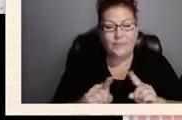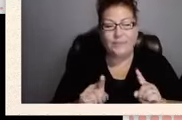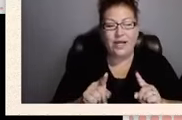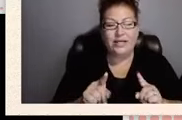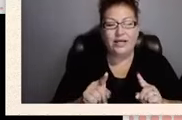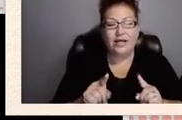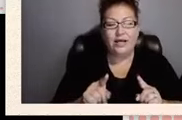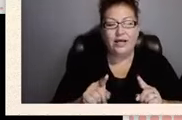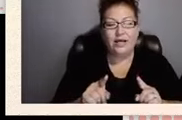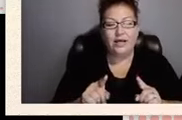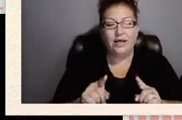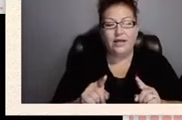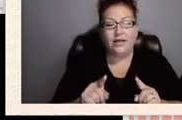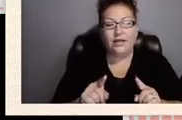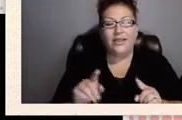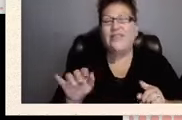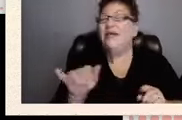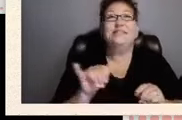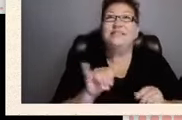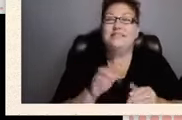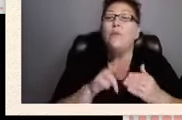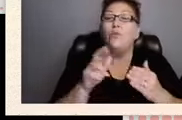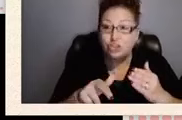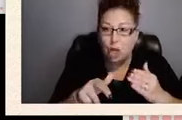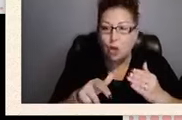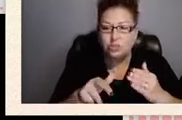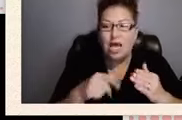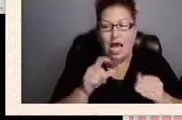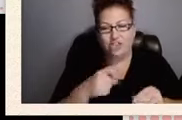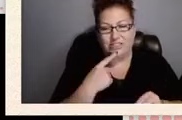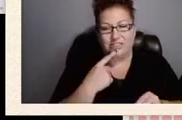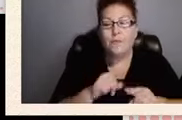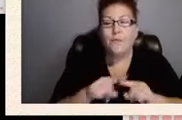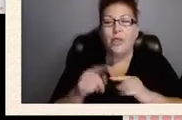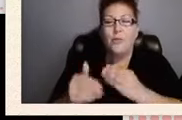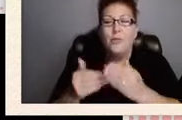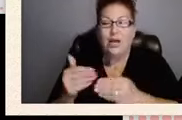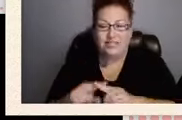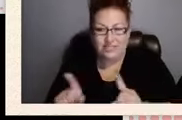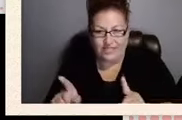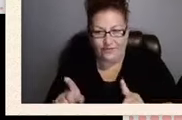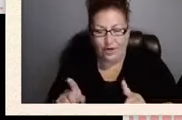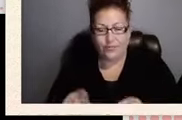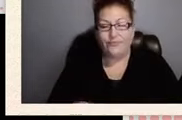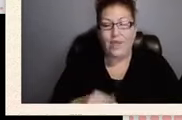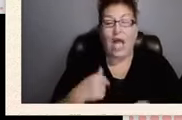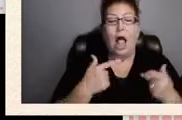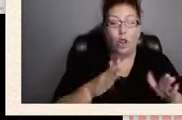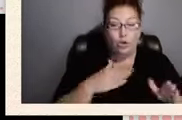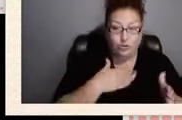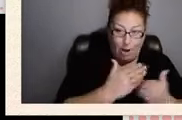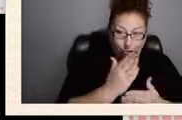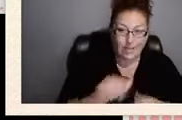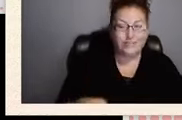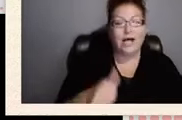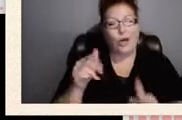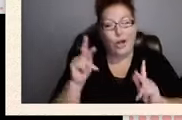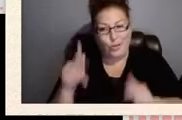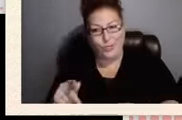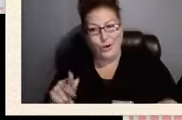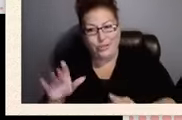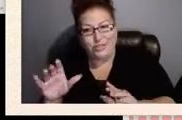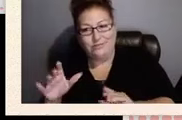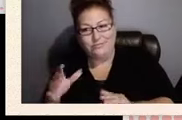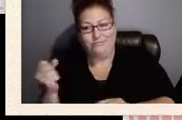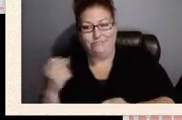same result, I should say, but the process is different. So the result will be the same. I lose my rights, someone else exercises them for me, but the